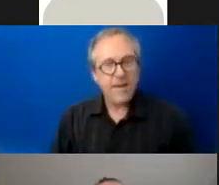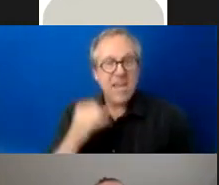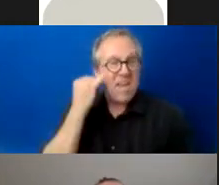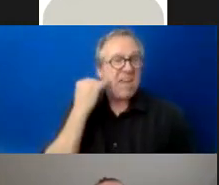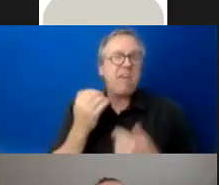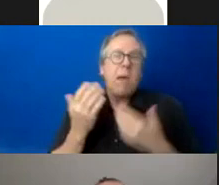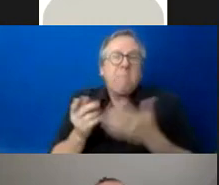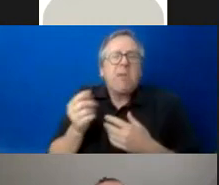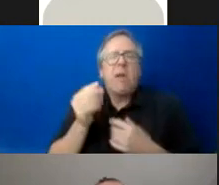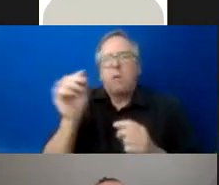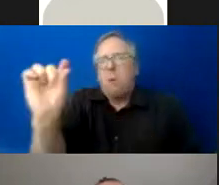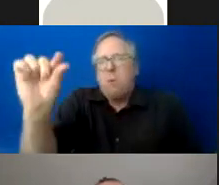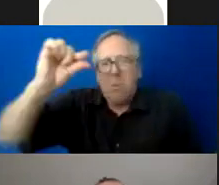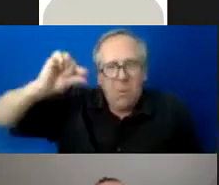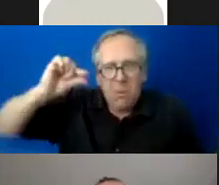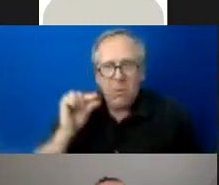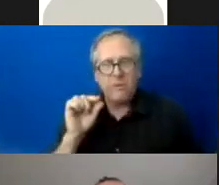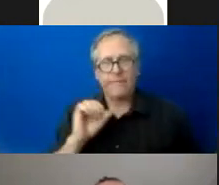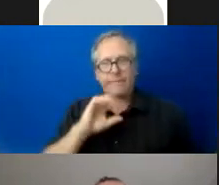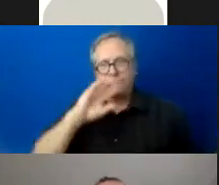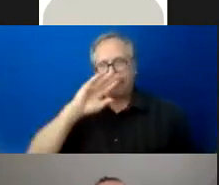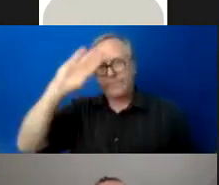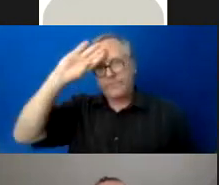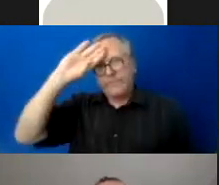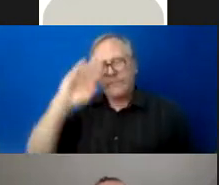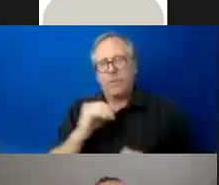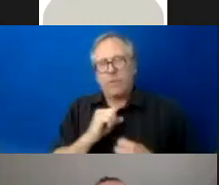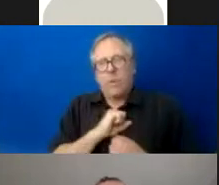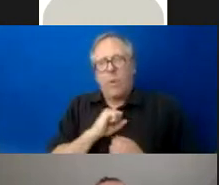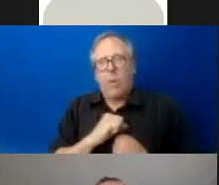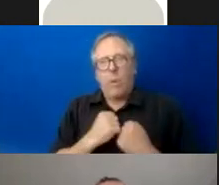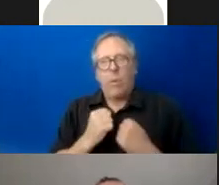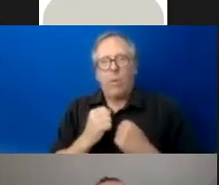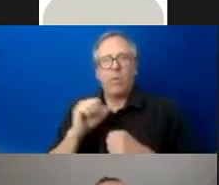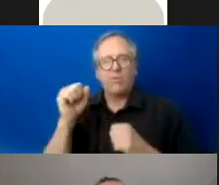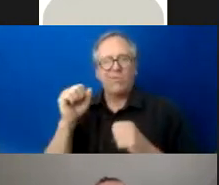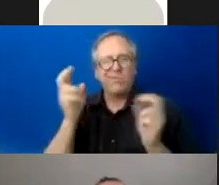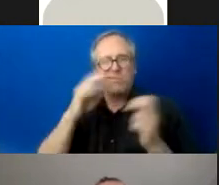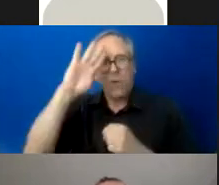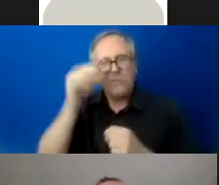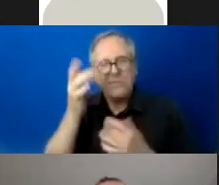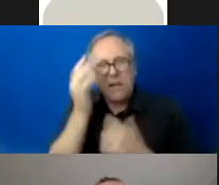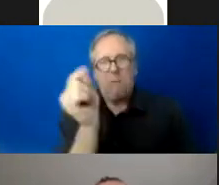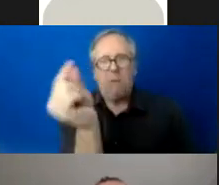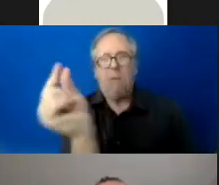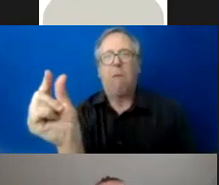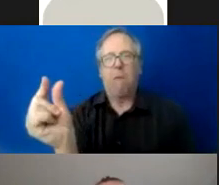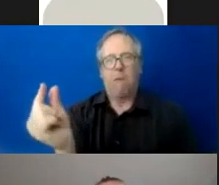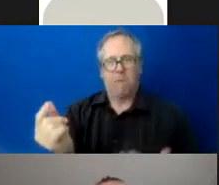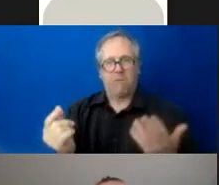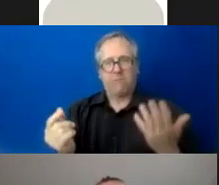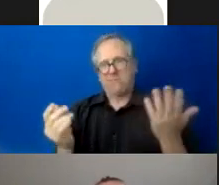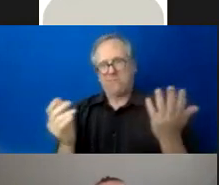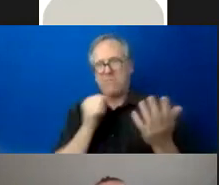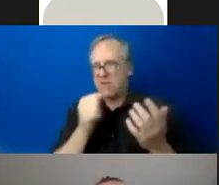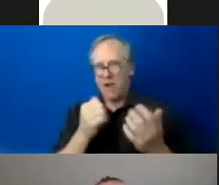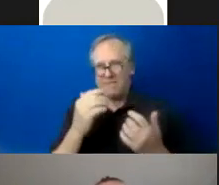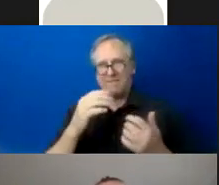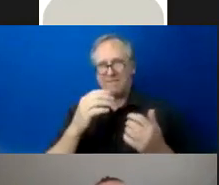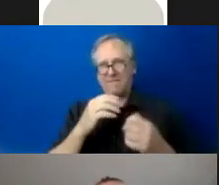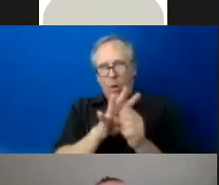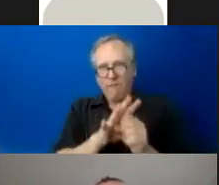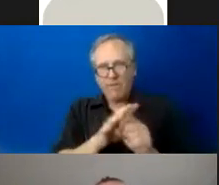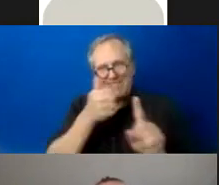might have a mild cold after being vaccinated. And that is what's so amazing, is that